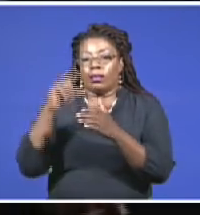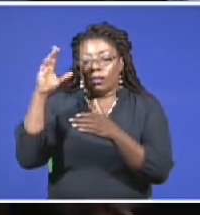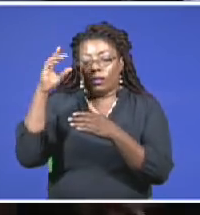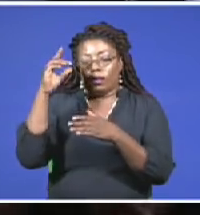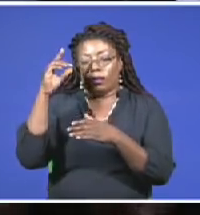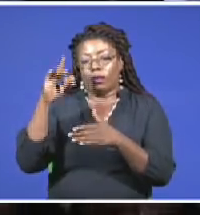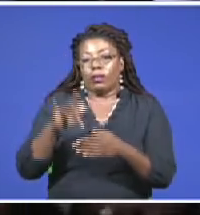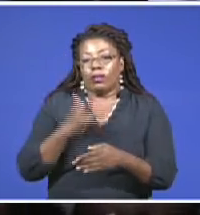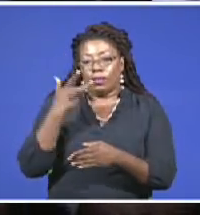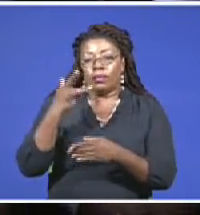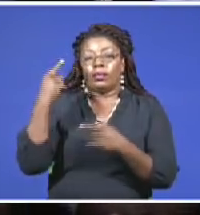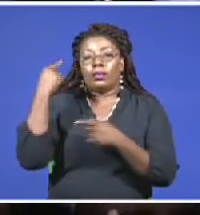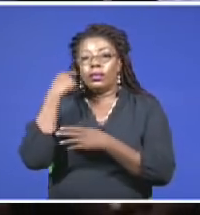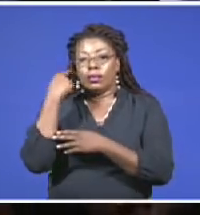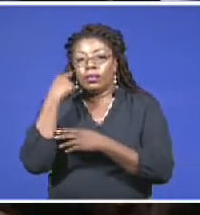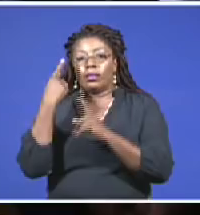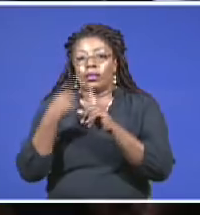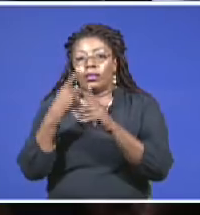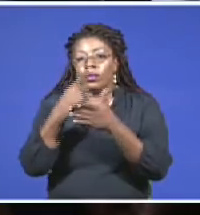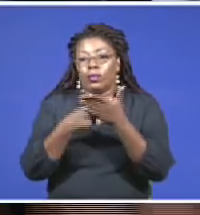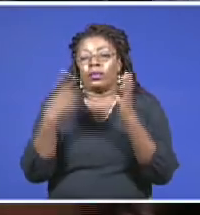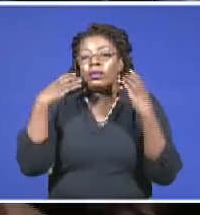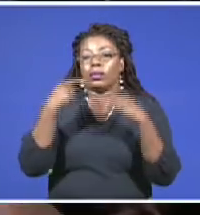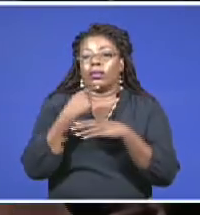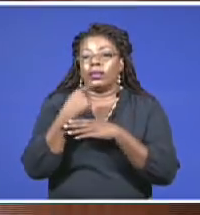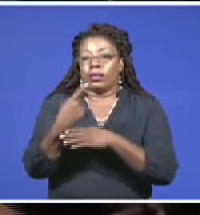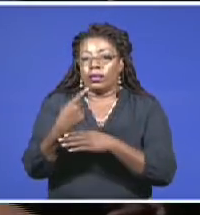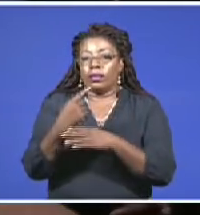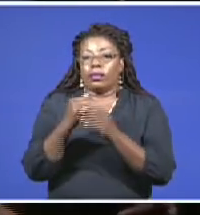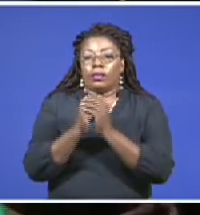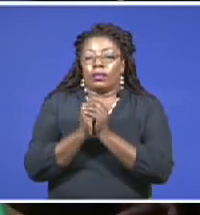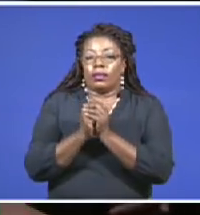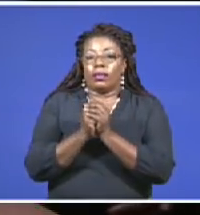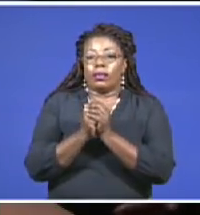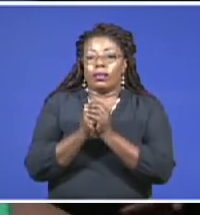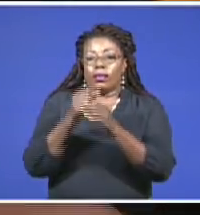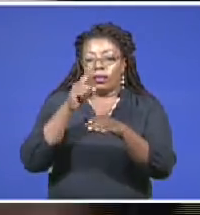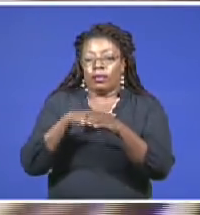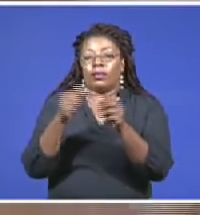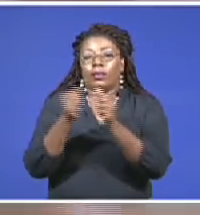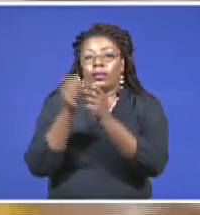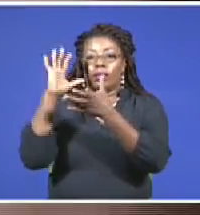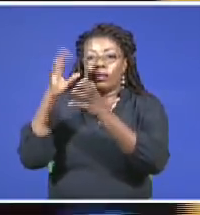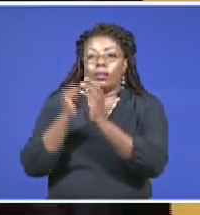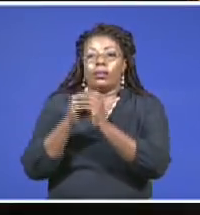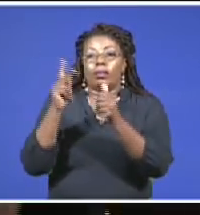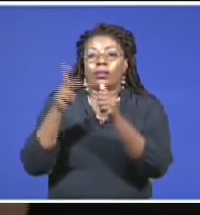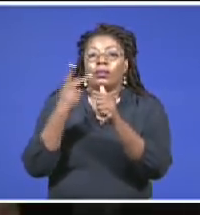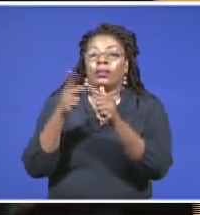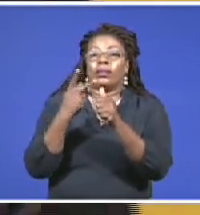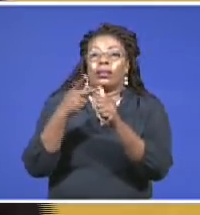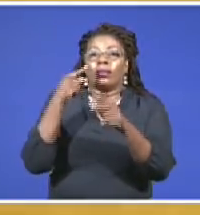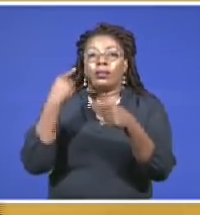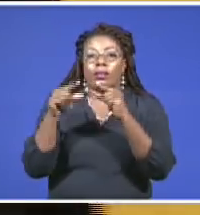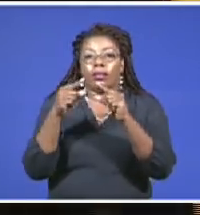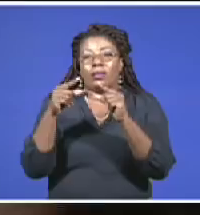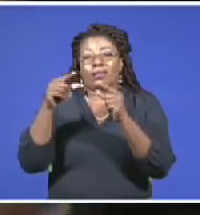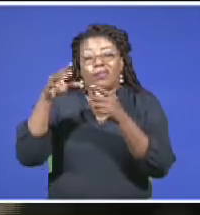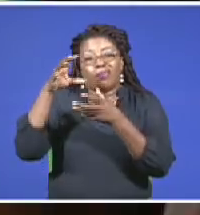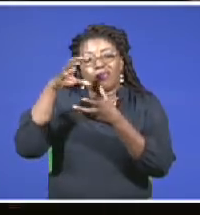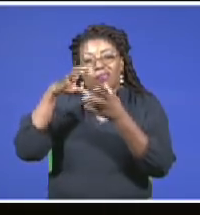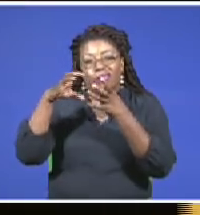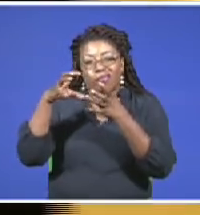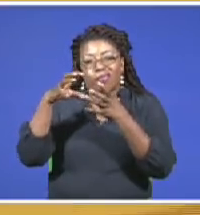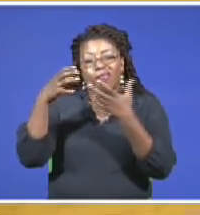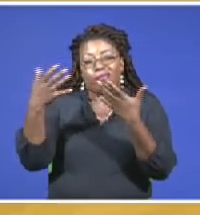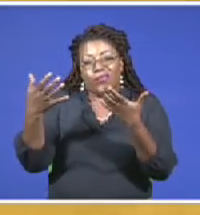just listen to what coach said, just executed well what he said, and take our time with the ball. Now in the second game, this one was a mix-up, just like